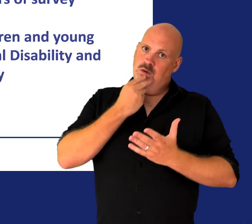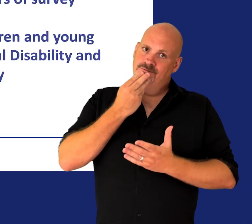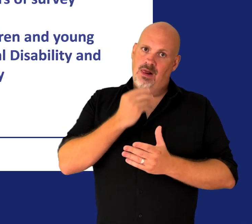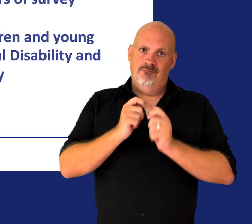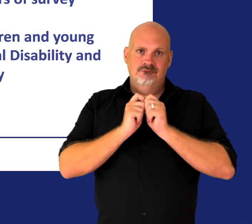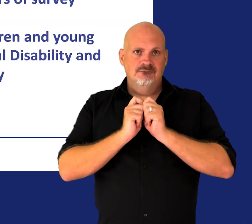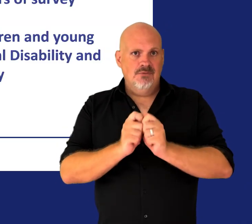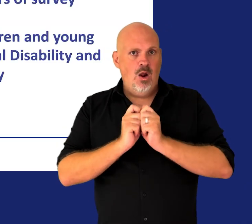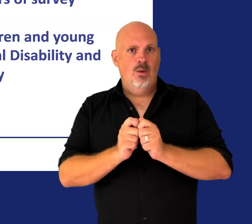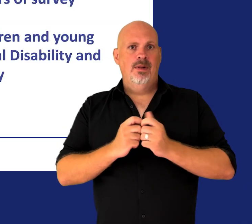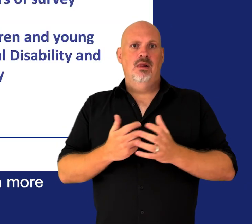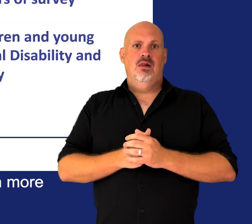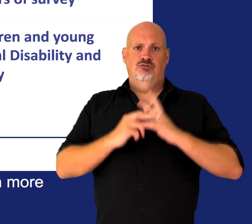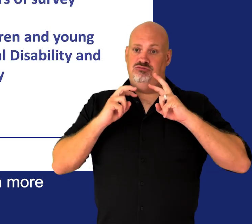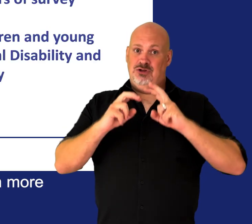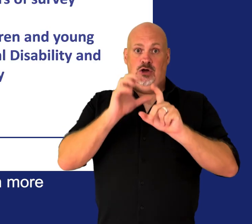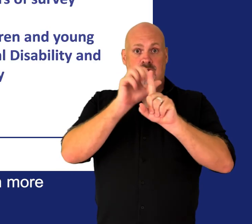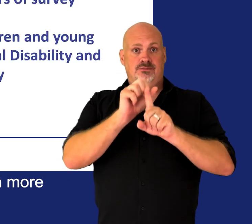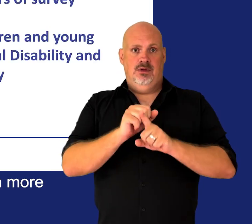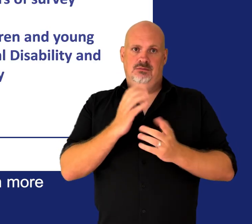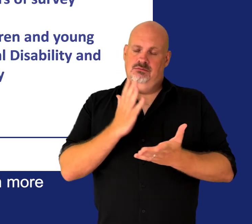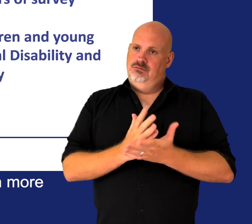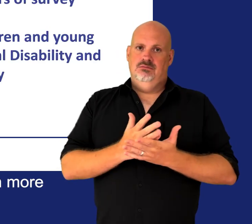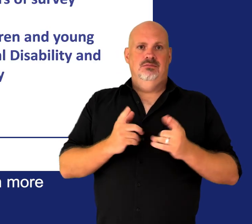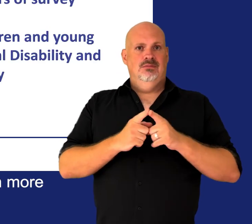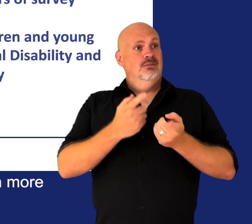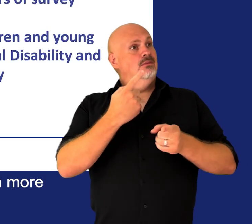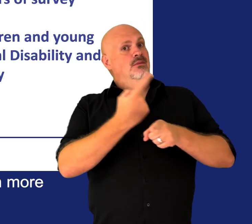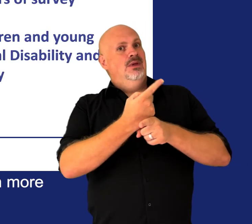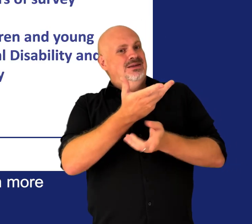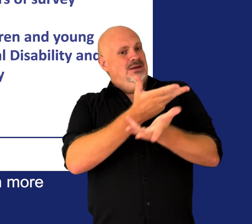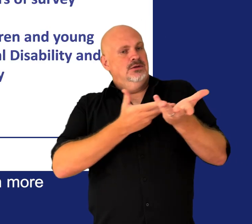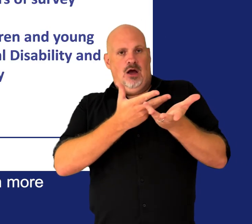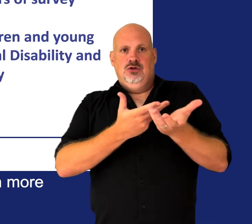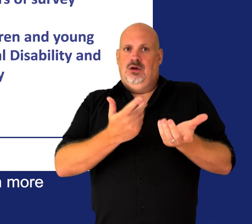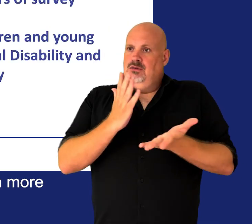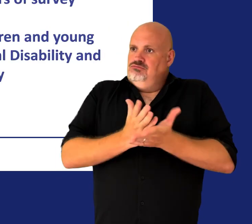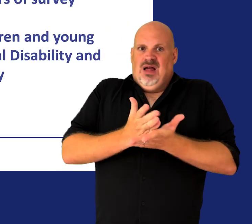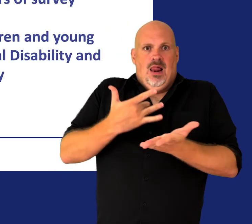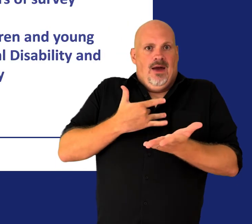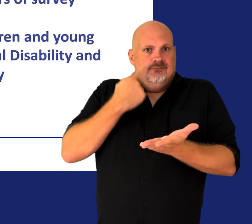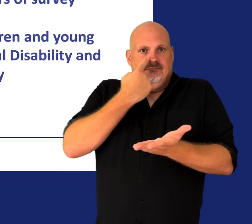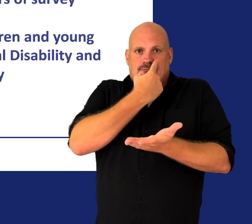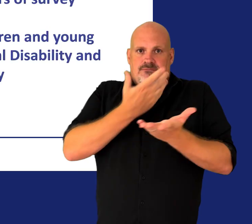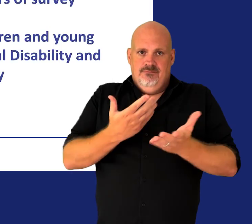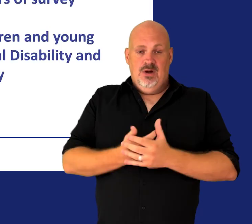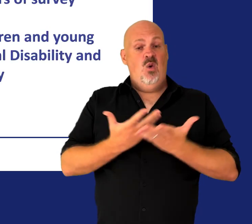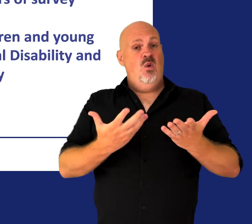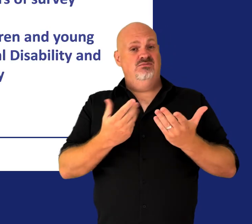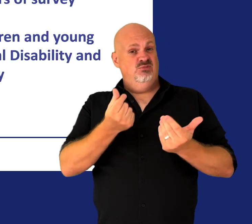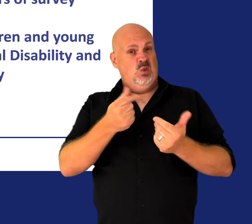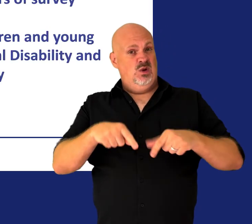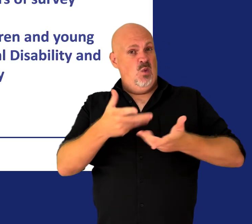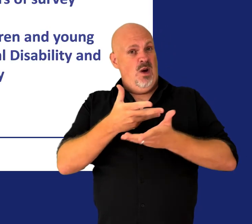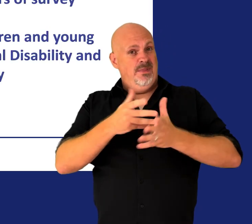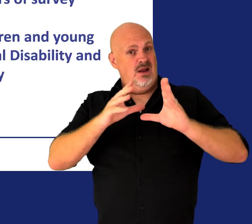that very useful and valuable, and it brought the research findings much more to life through discussion. But we are coming towards the end